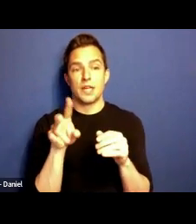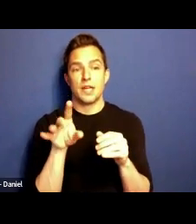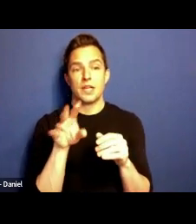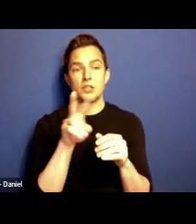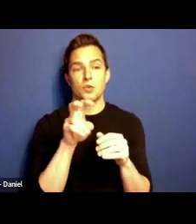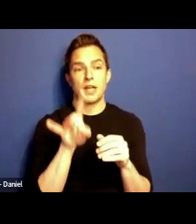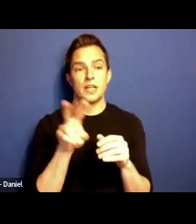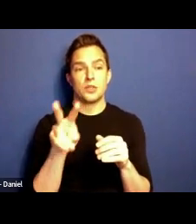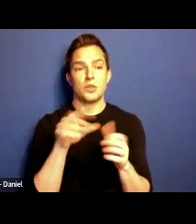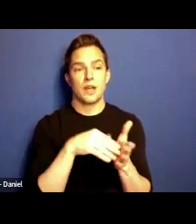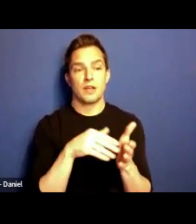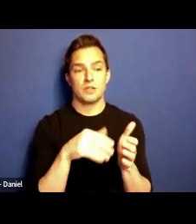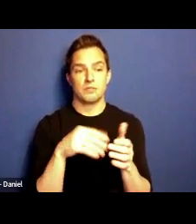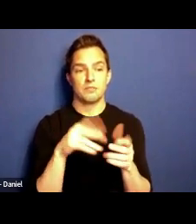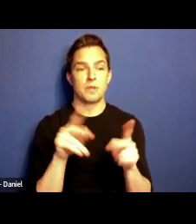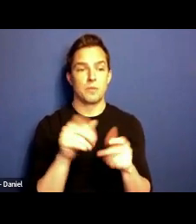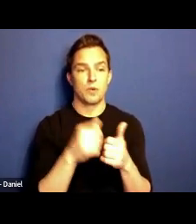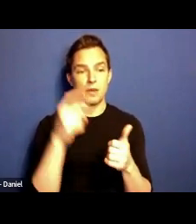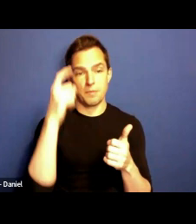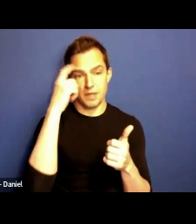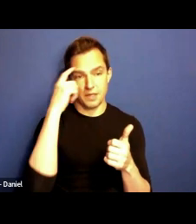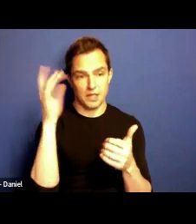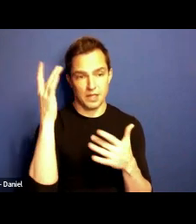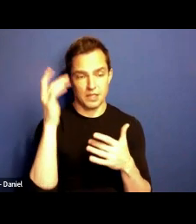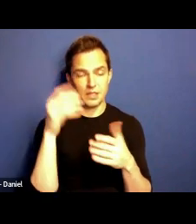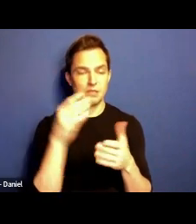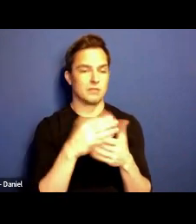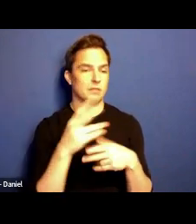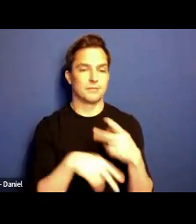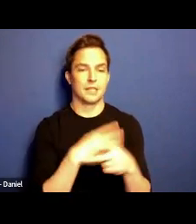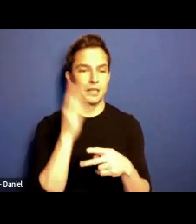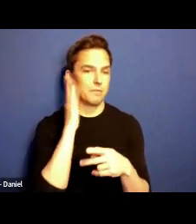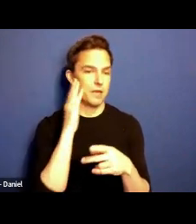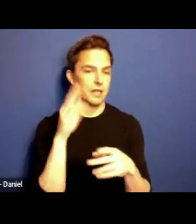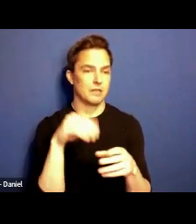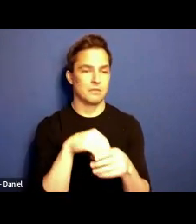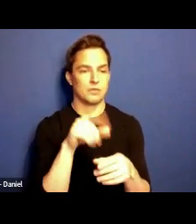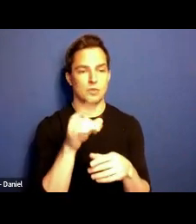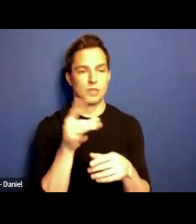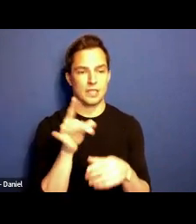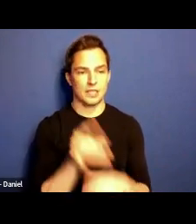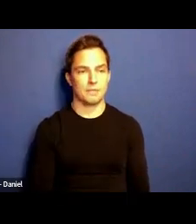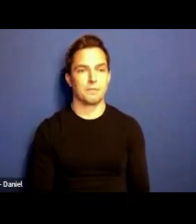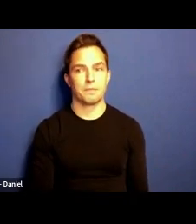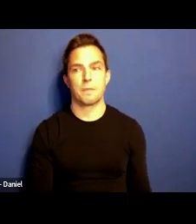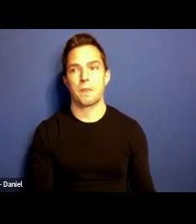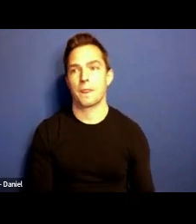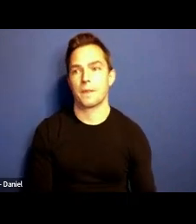some people with a mental illness in some form of a bed in 2018.